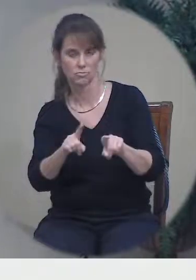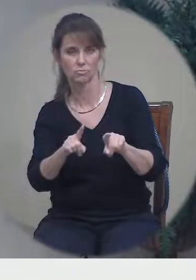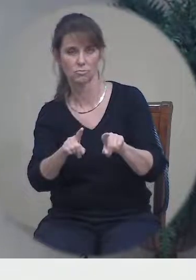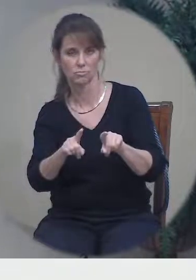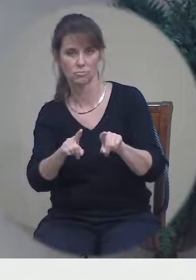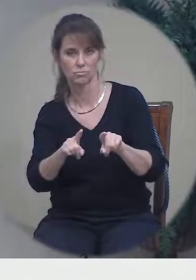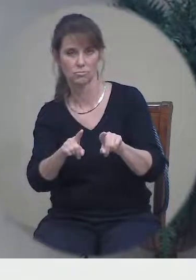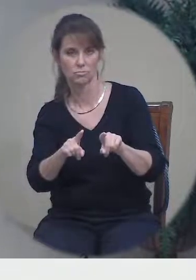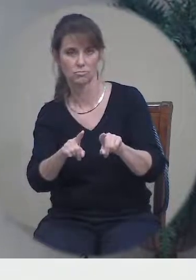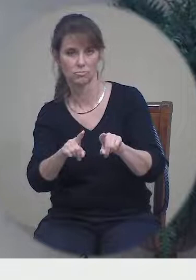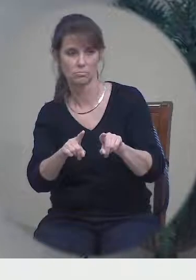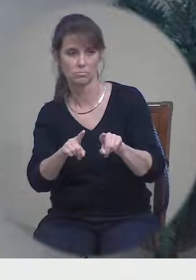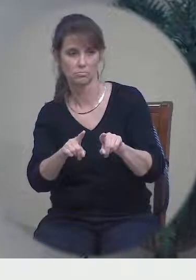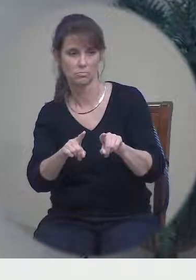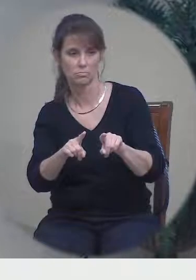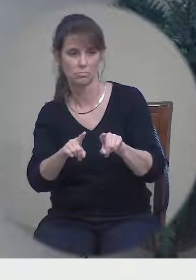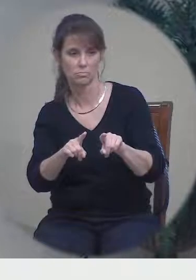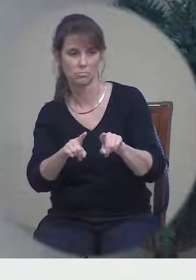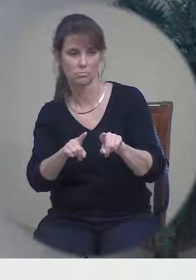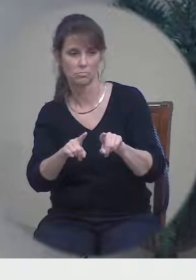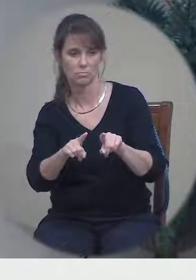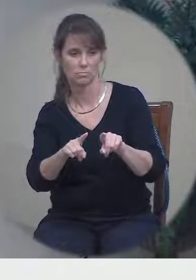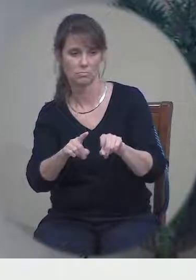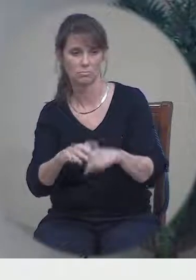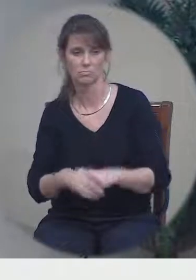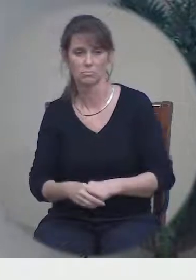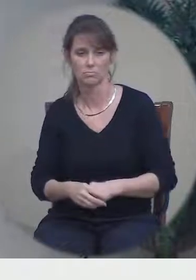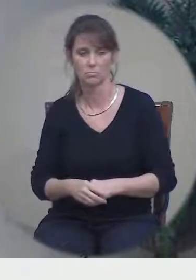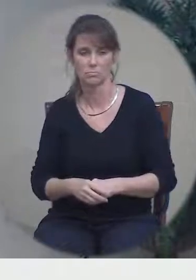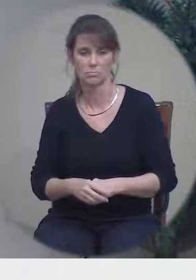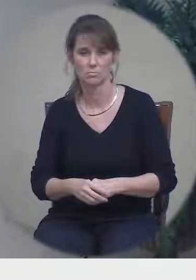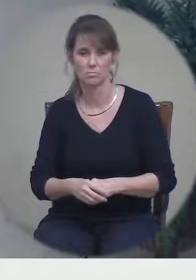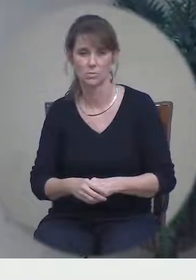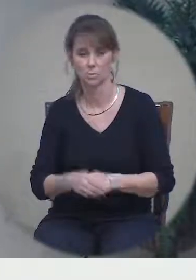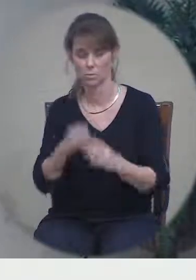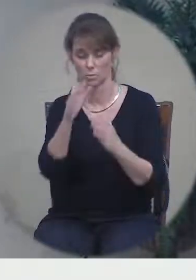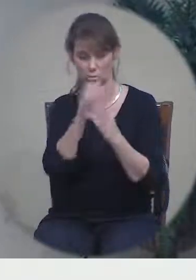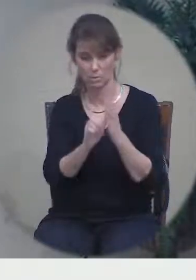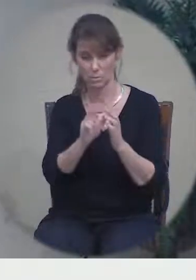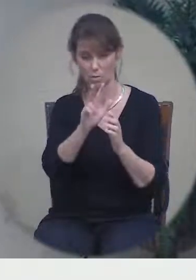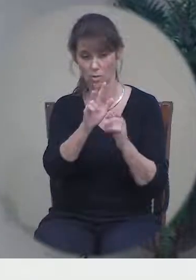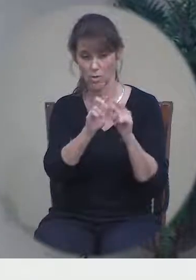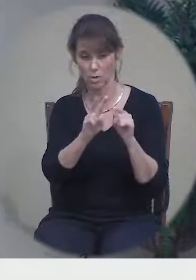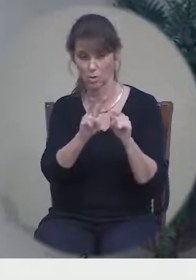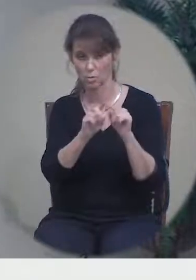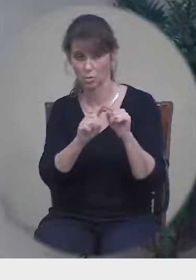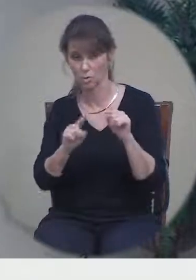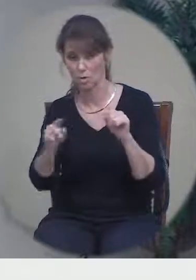question in the chapters following chapter 3.